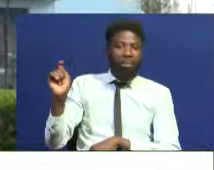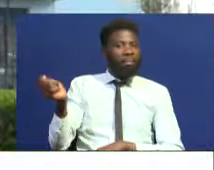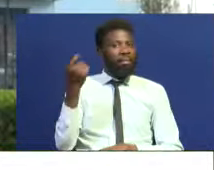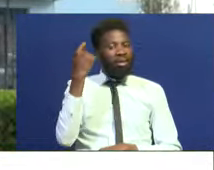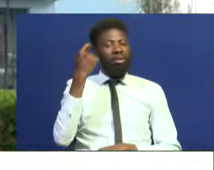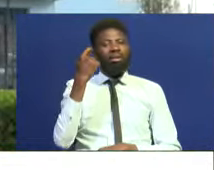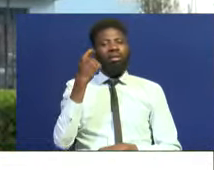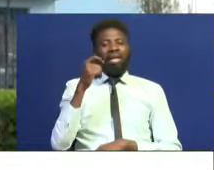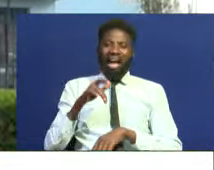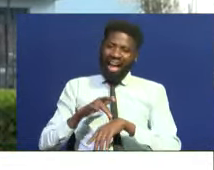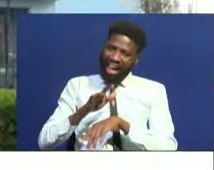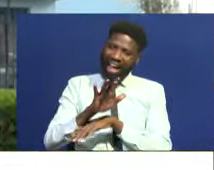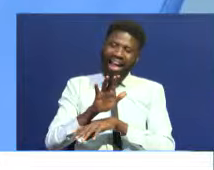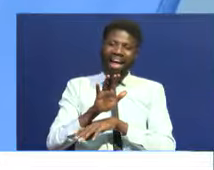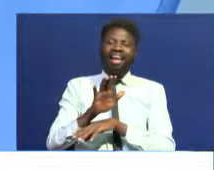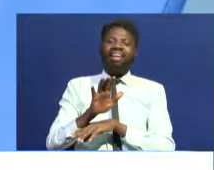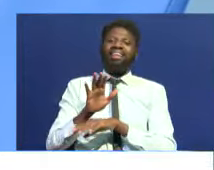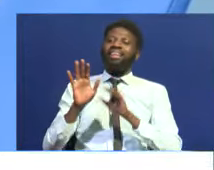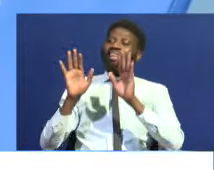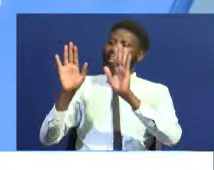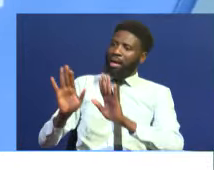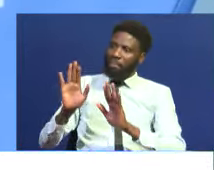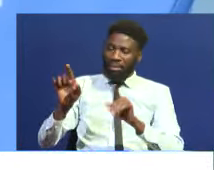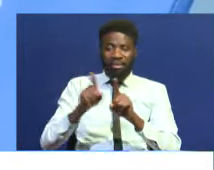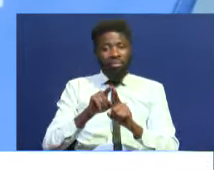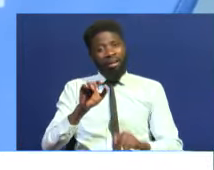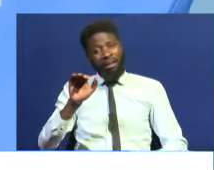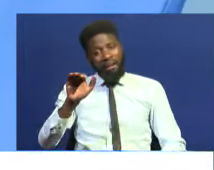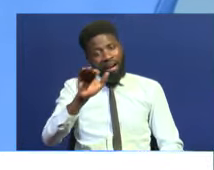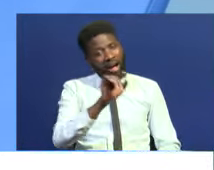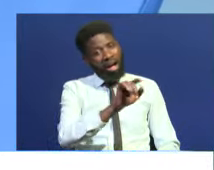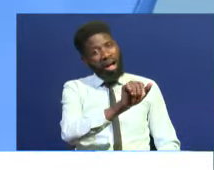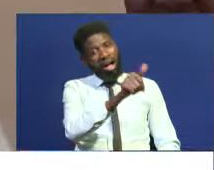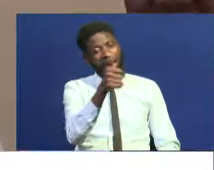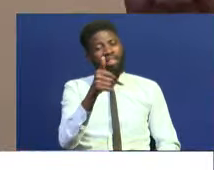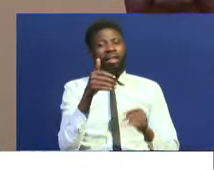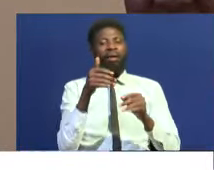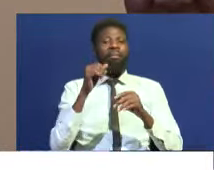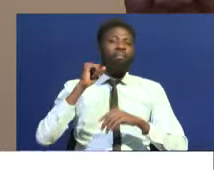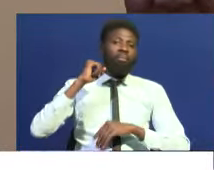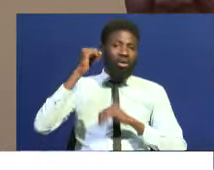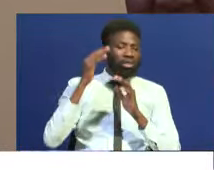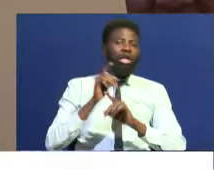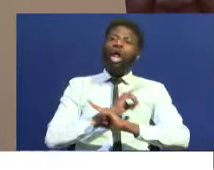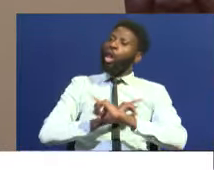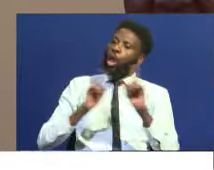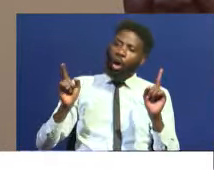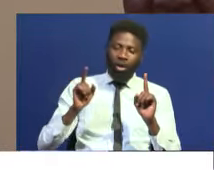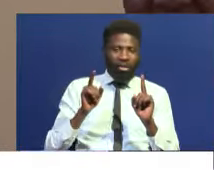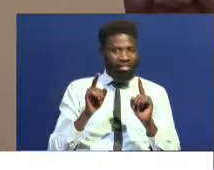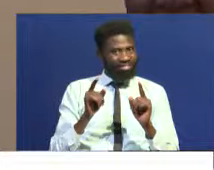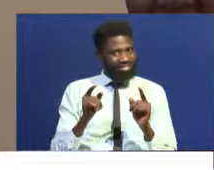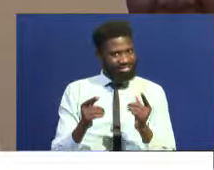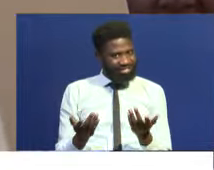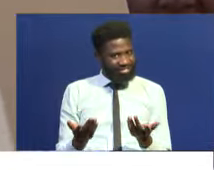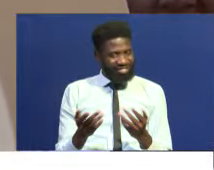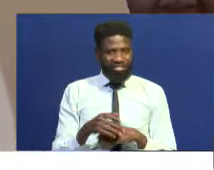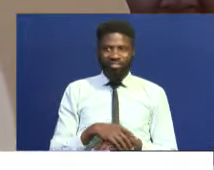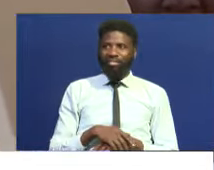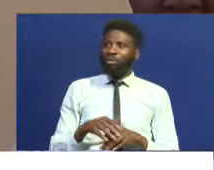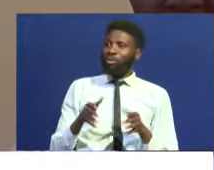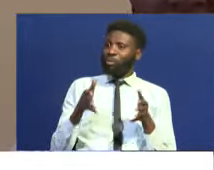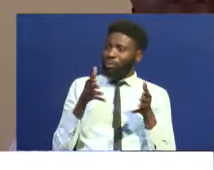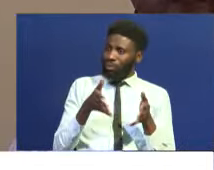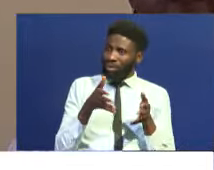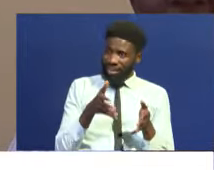early campaigns while asking other politicians not to do so. Lakini anamulonji leo stakeout, na kesho,